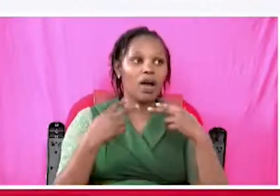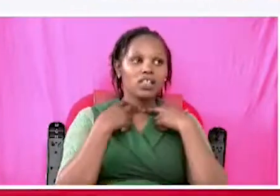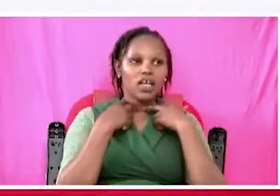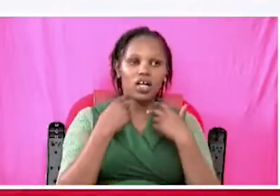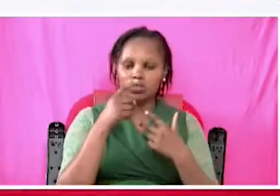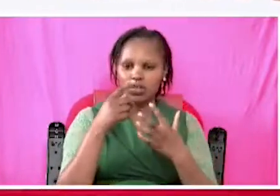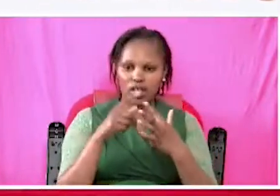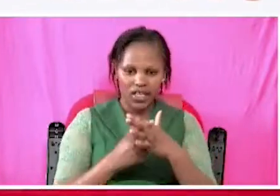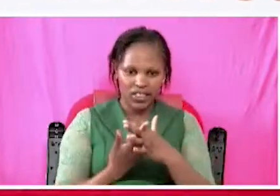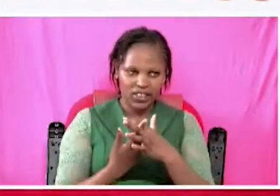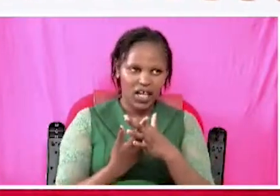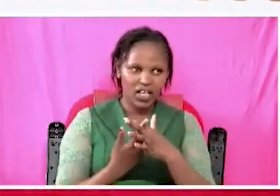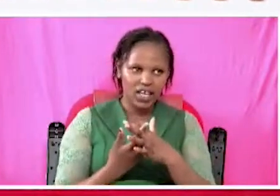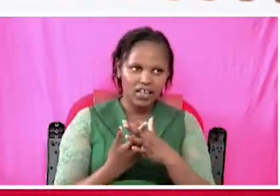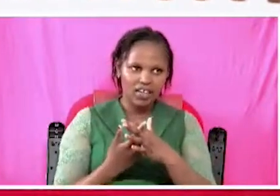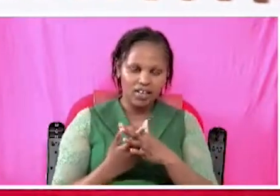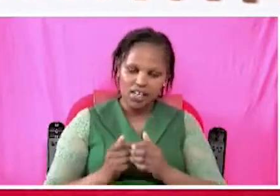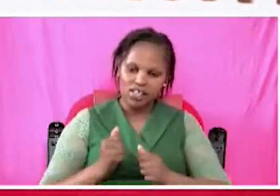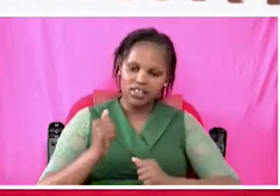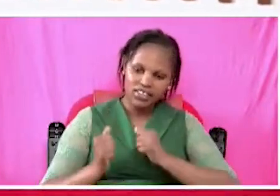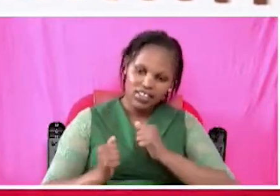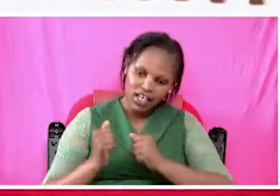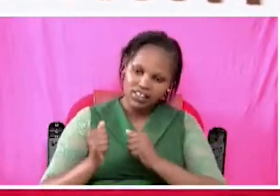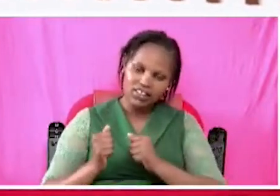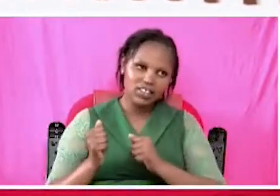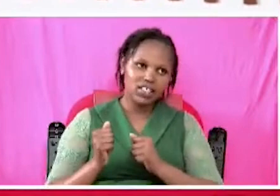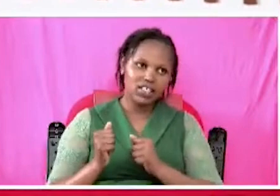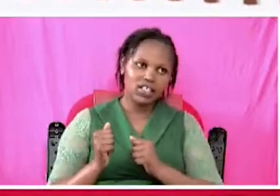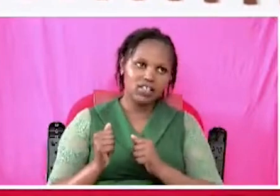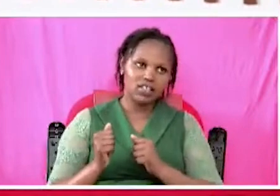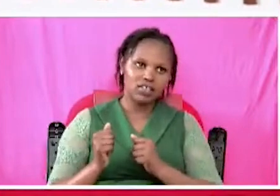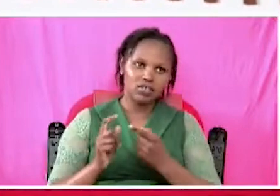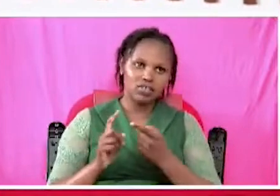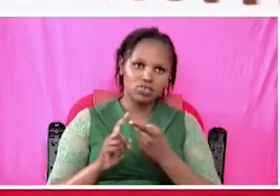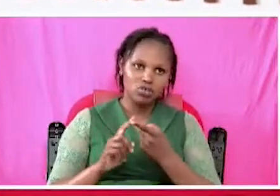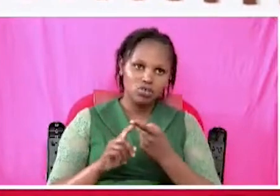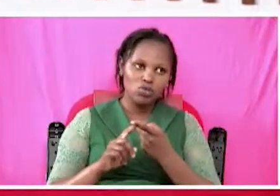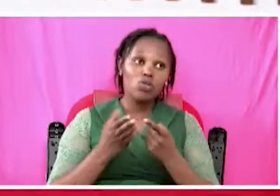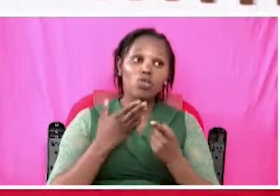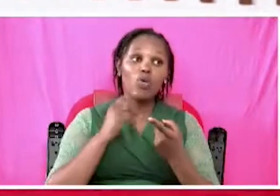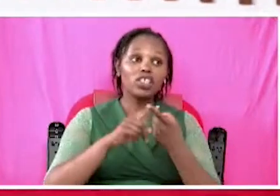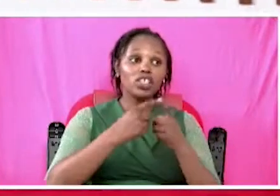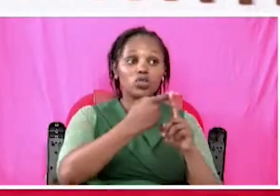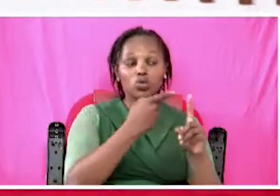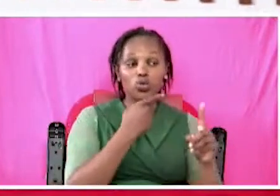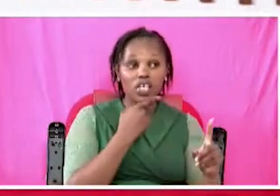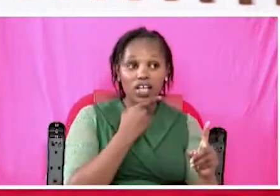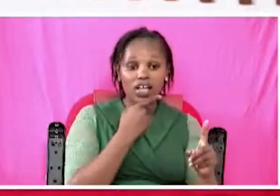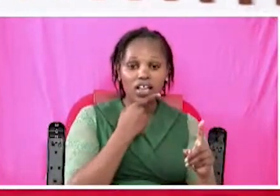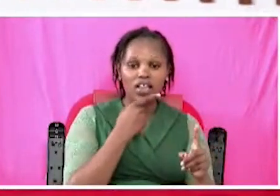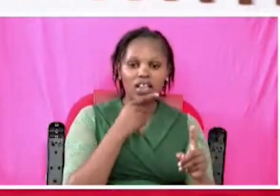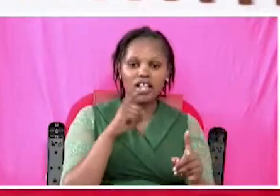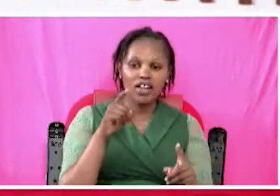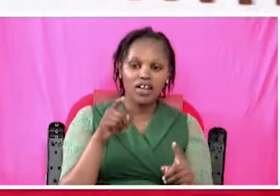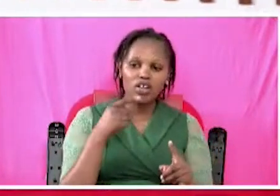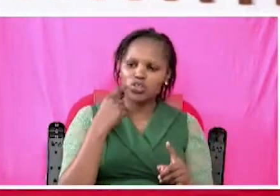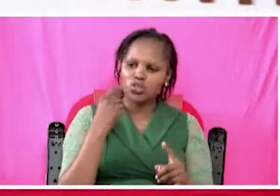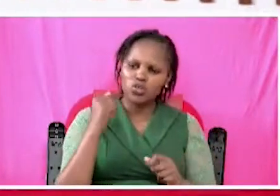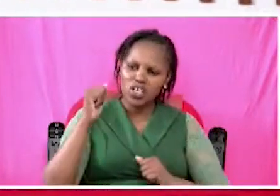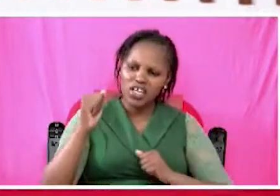began chasing him and wanting to eliminate him, to kill his life. So he ran for his dear